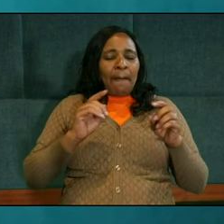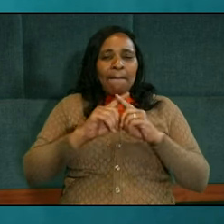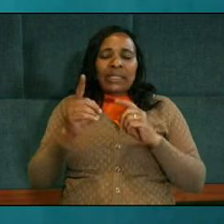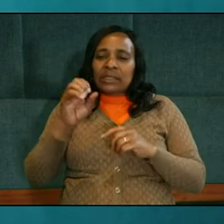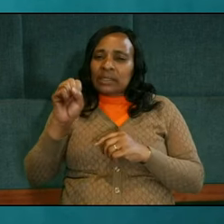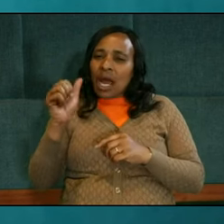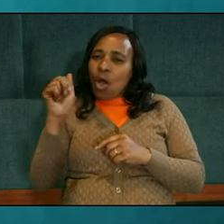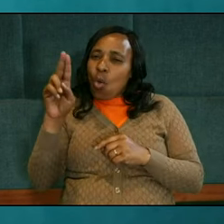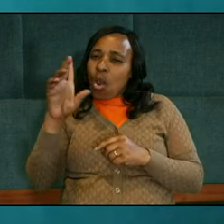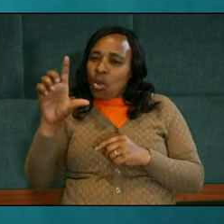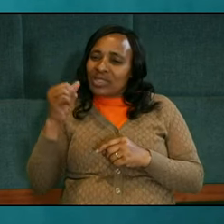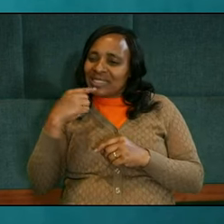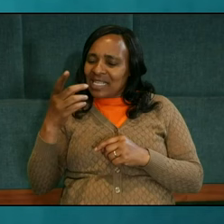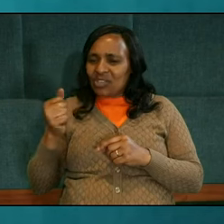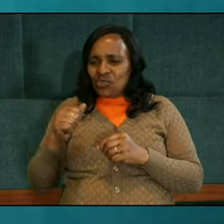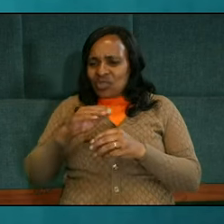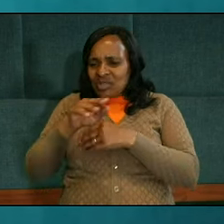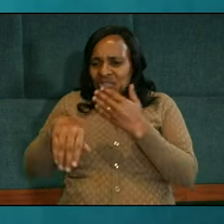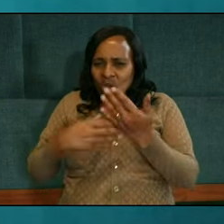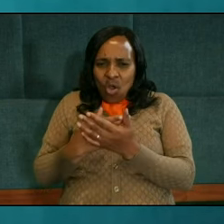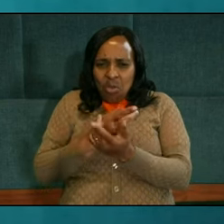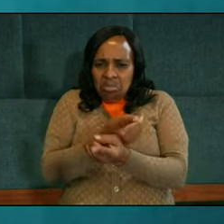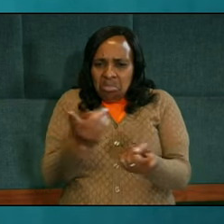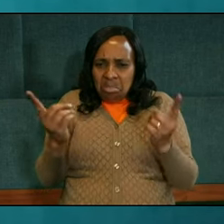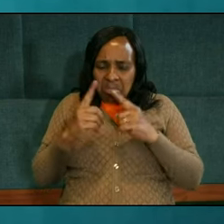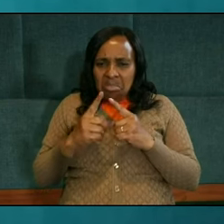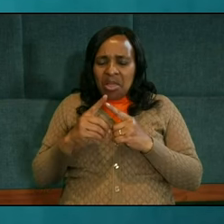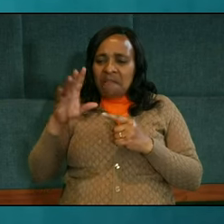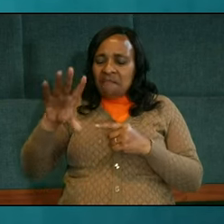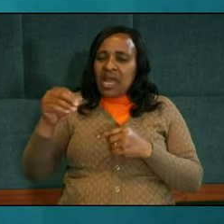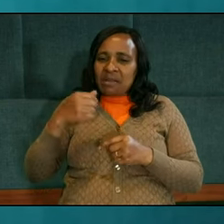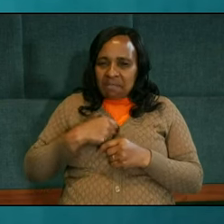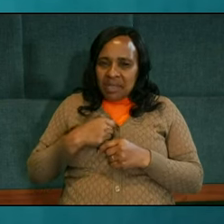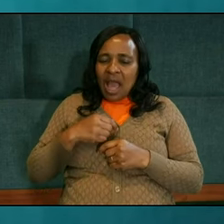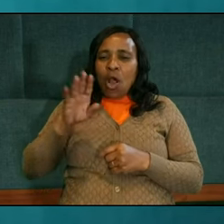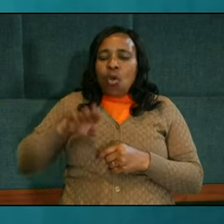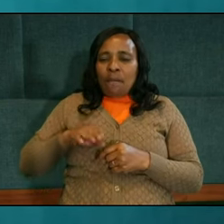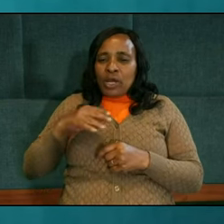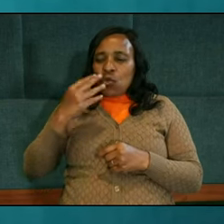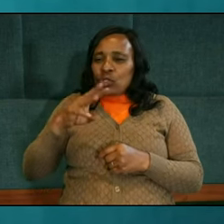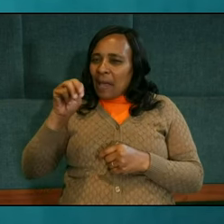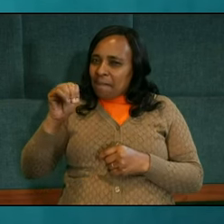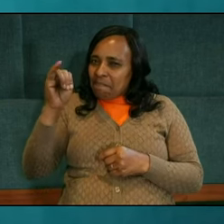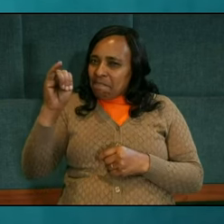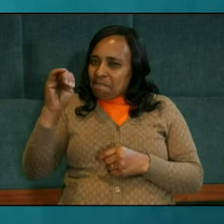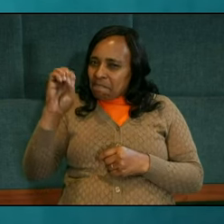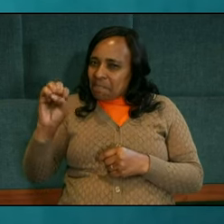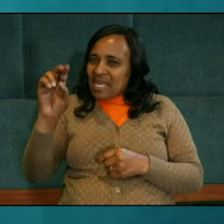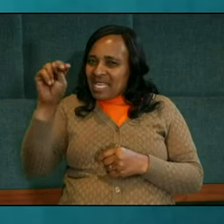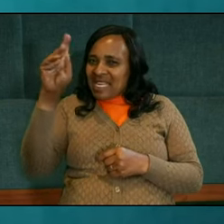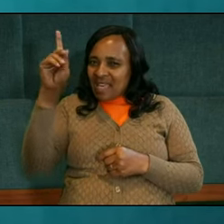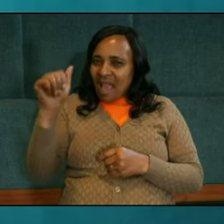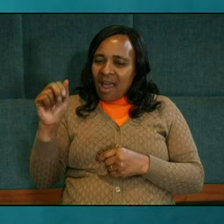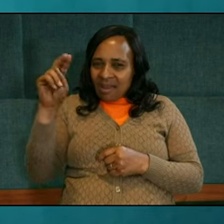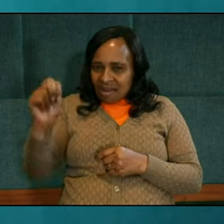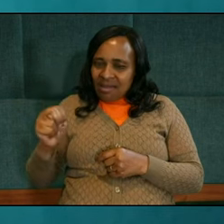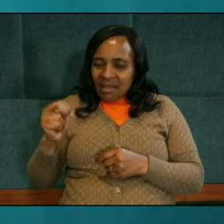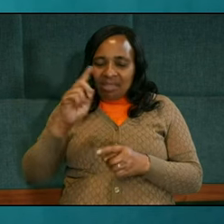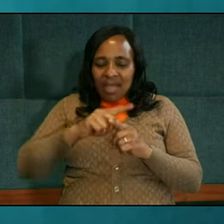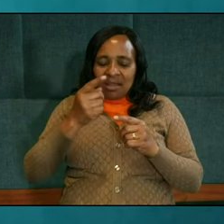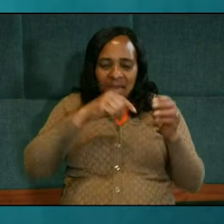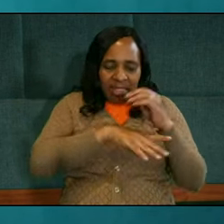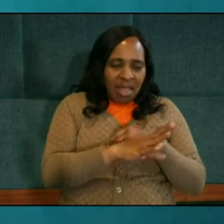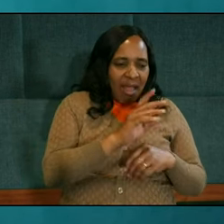Saul said then to his attendants, find me a woman who is a medium, so I may go and inquire of her. So